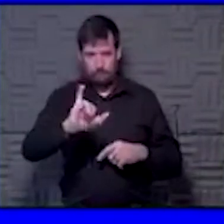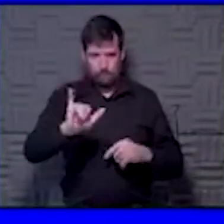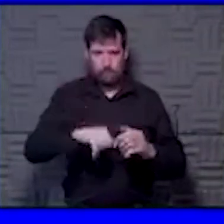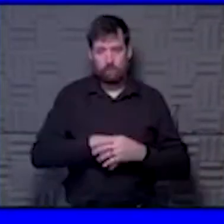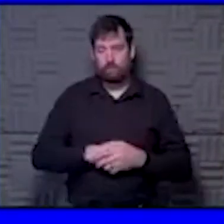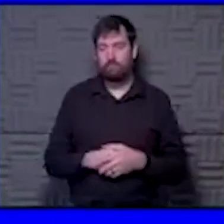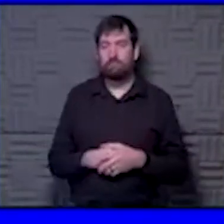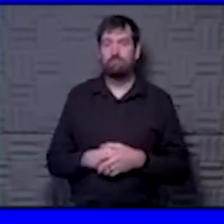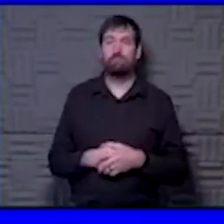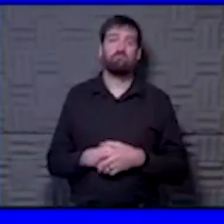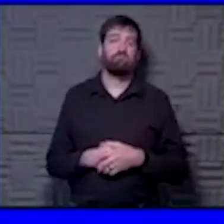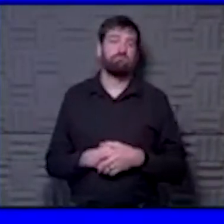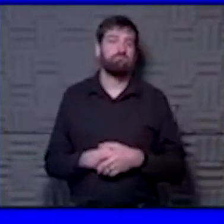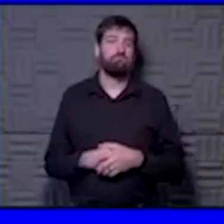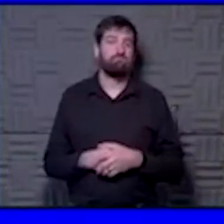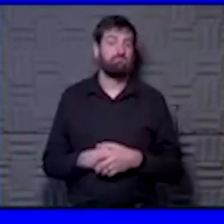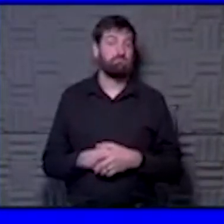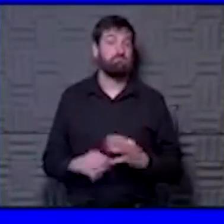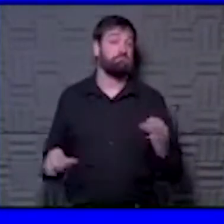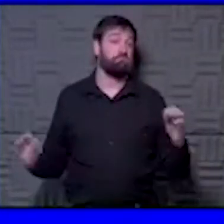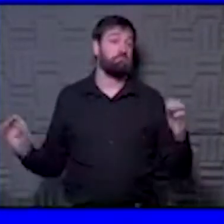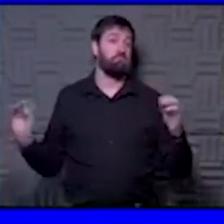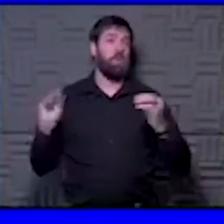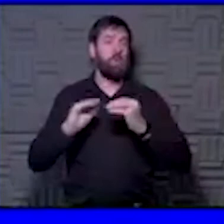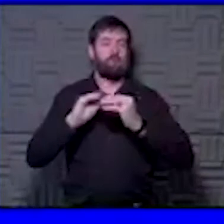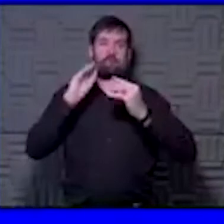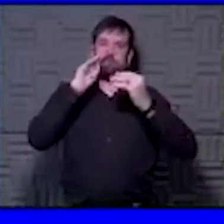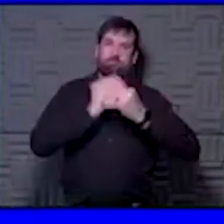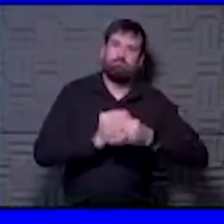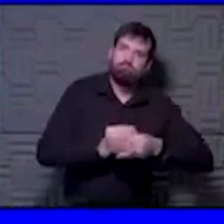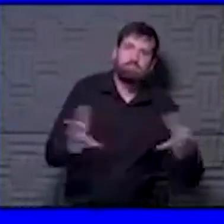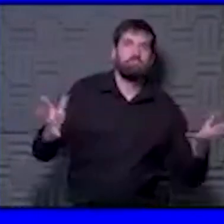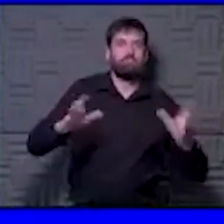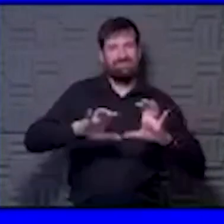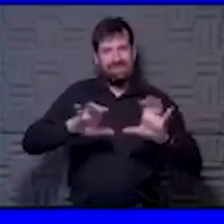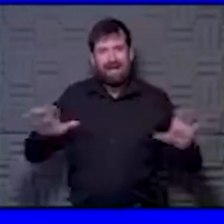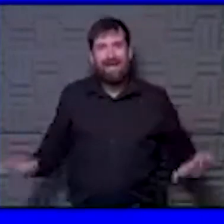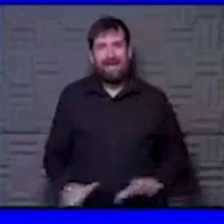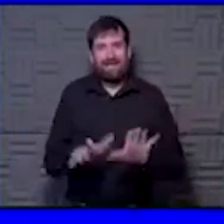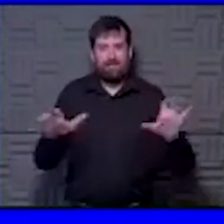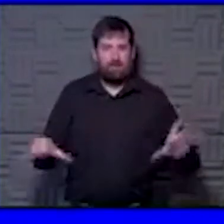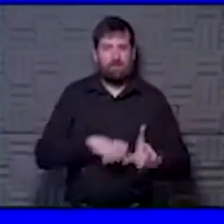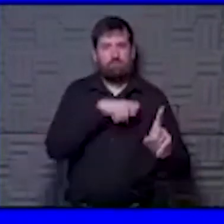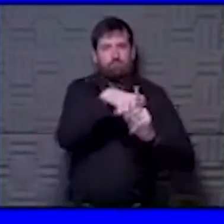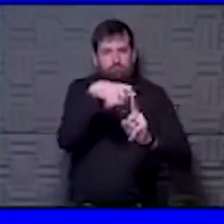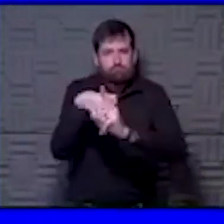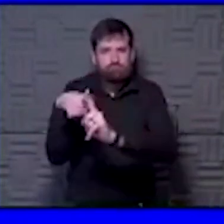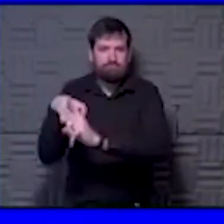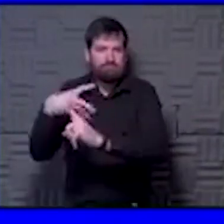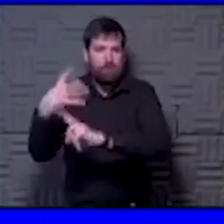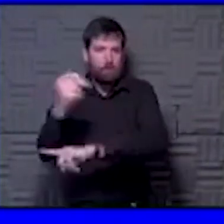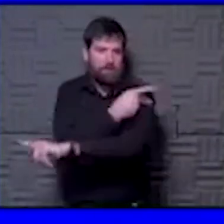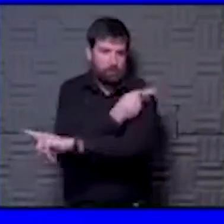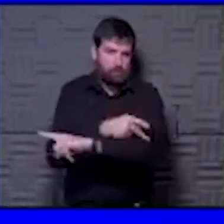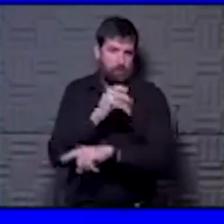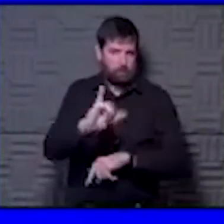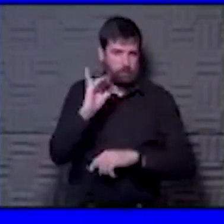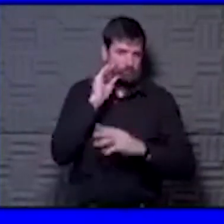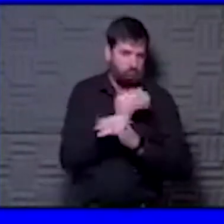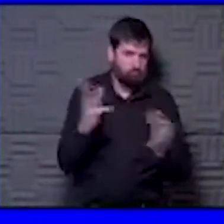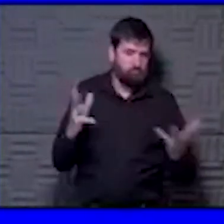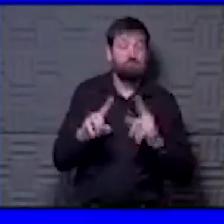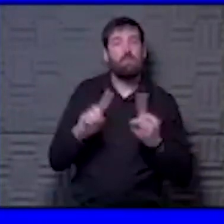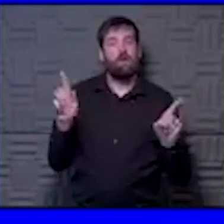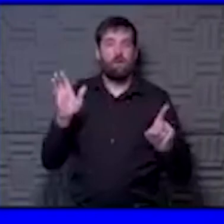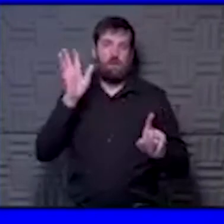this is probably going to be a degree or two above that to actively also seek out our outpatients and let them know. But